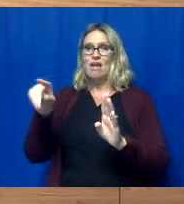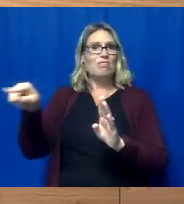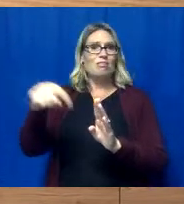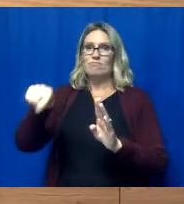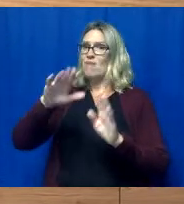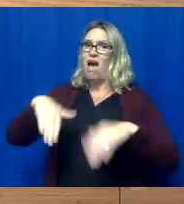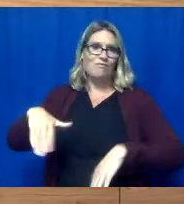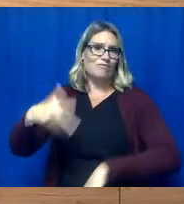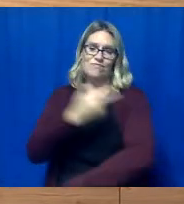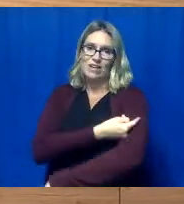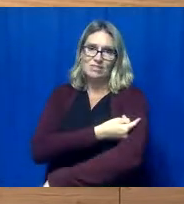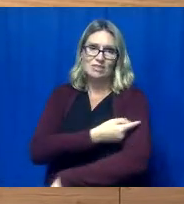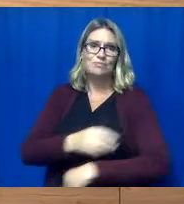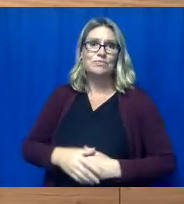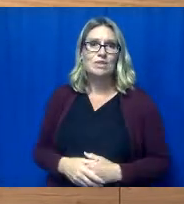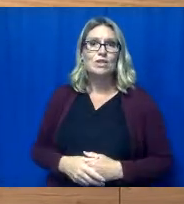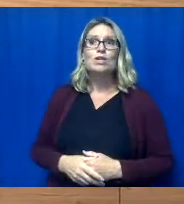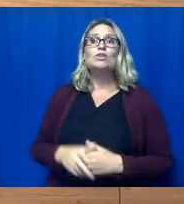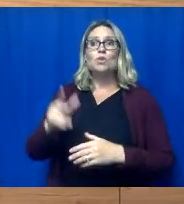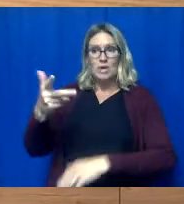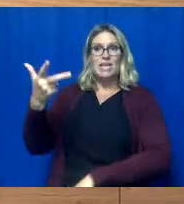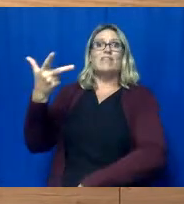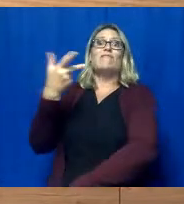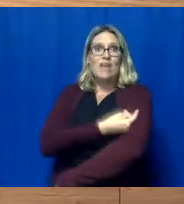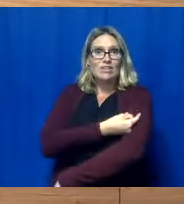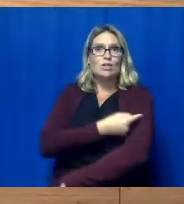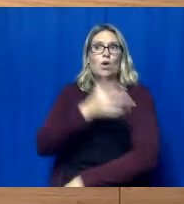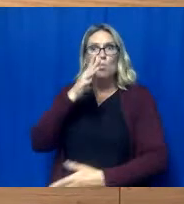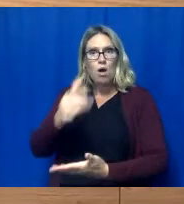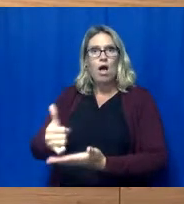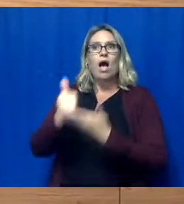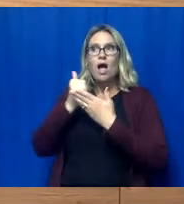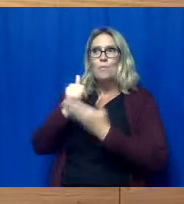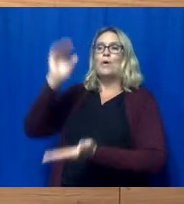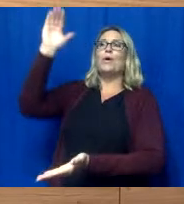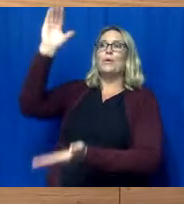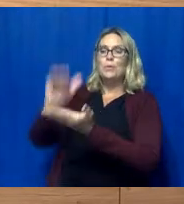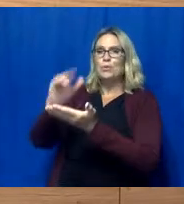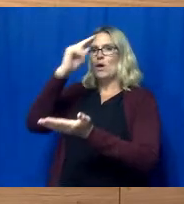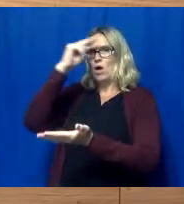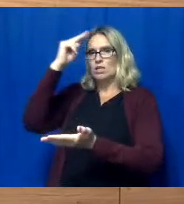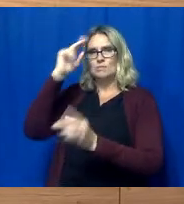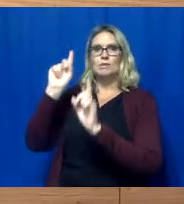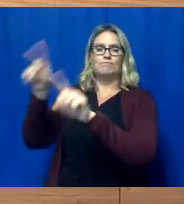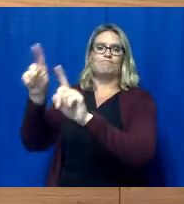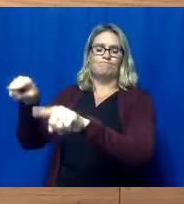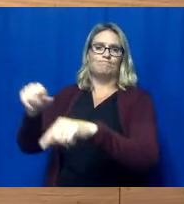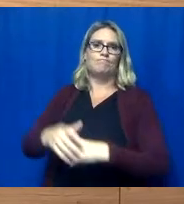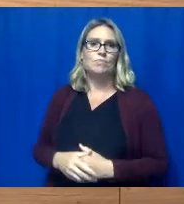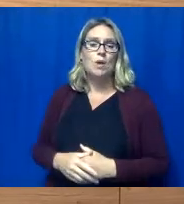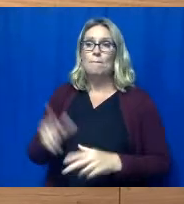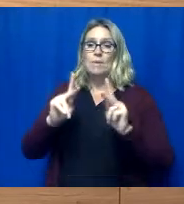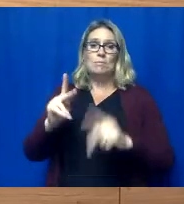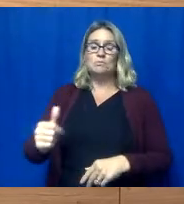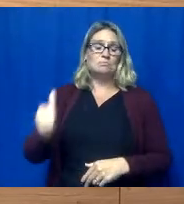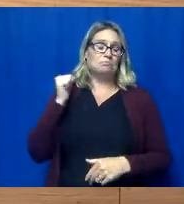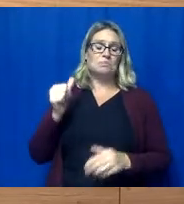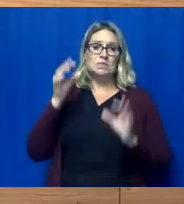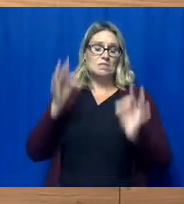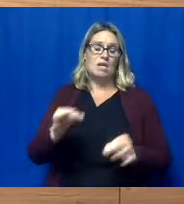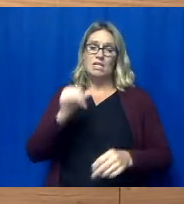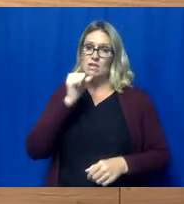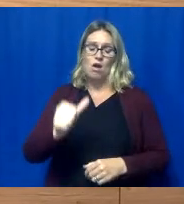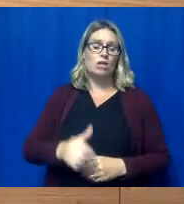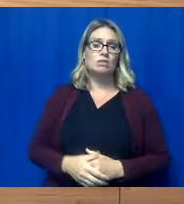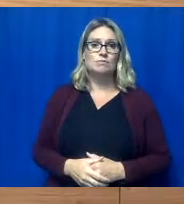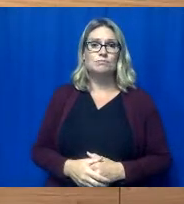available to be vaccinated could have a huge impact on the level of hospitalizations. but are choosing not to. Thank you. Doug